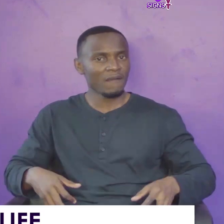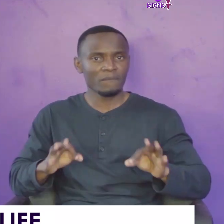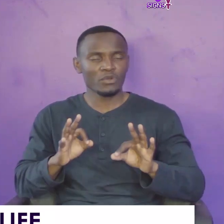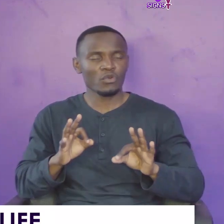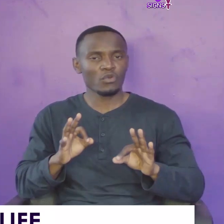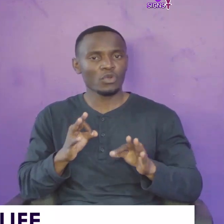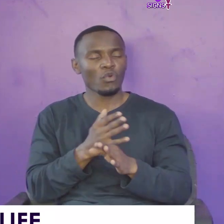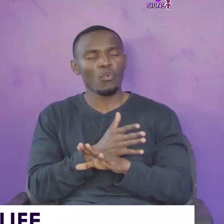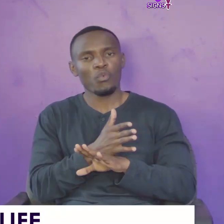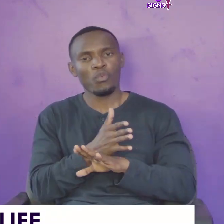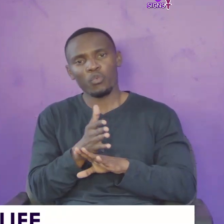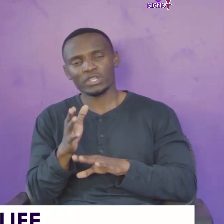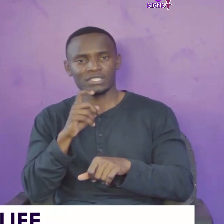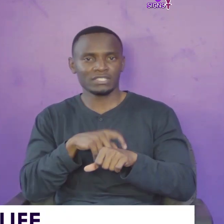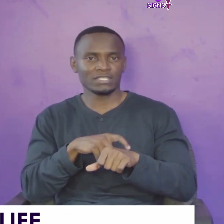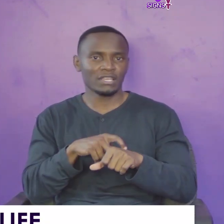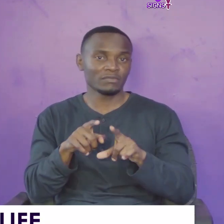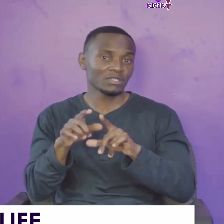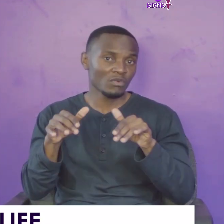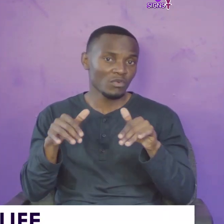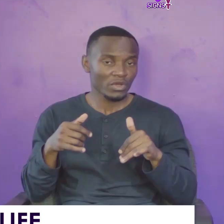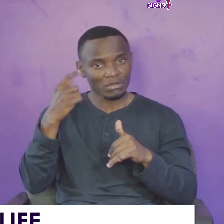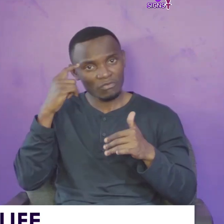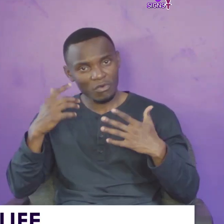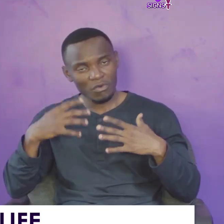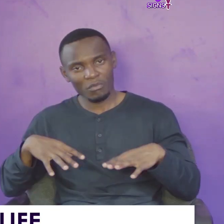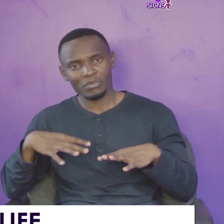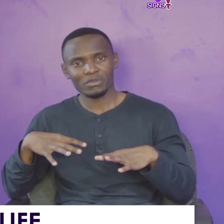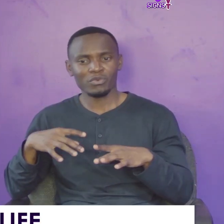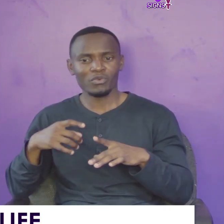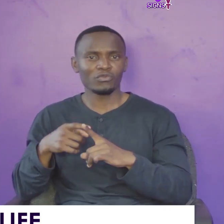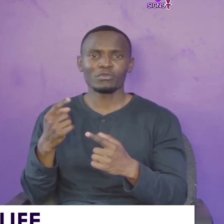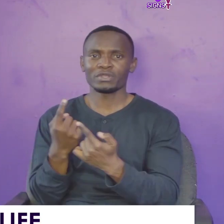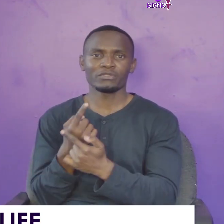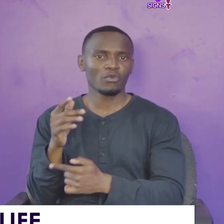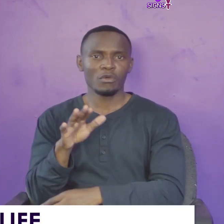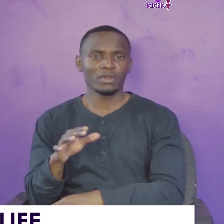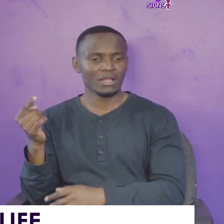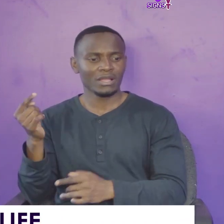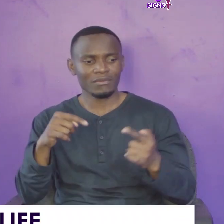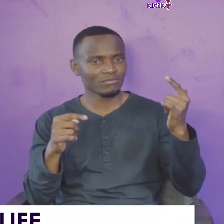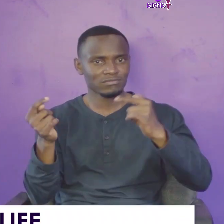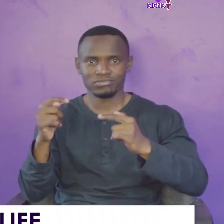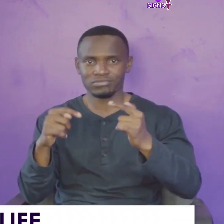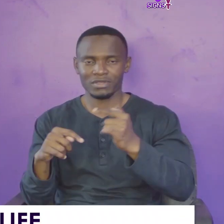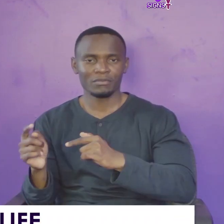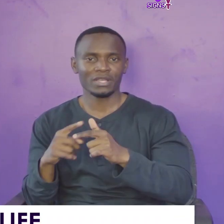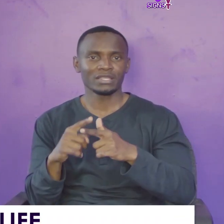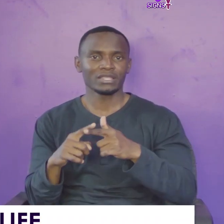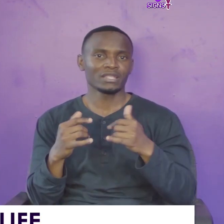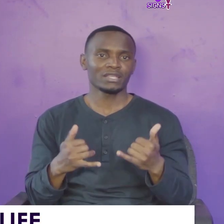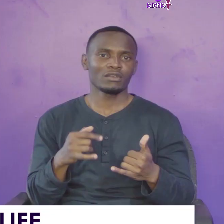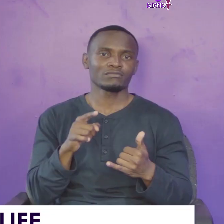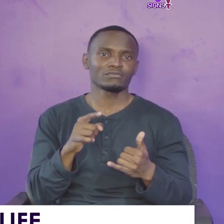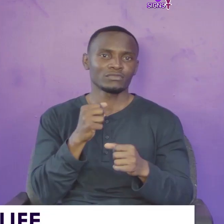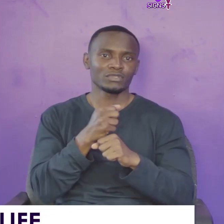time there. They are waiting for the people who are coming from the cities, Nairobi, Mombasa, Eldoret, Kisumu, Nakuru. Yes. And suddenly they turn them